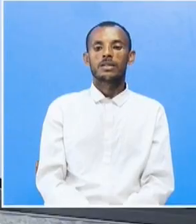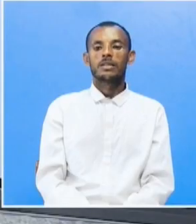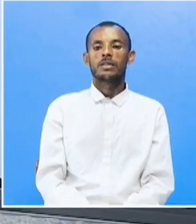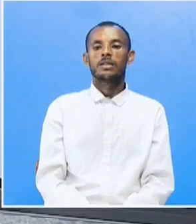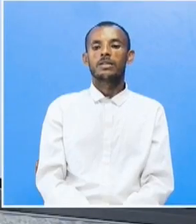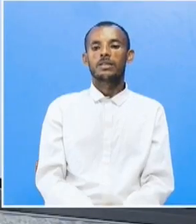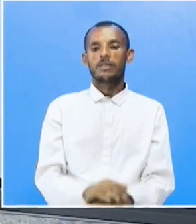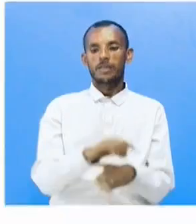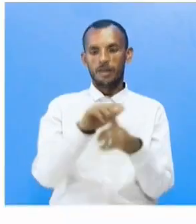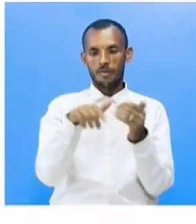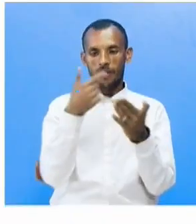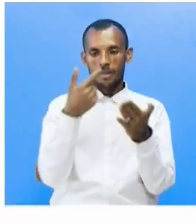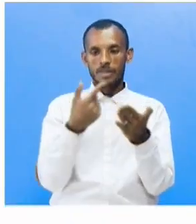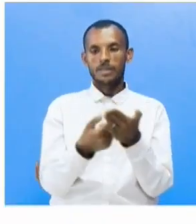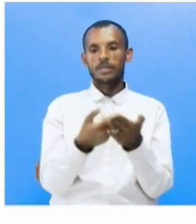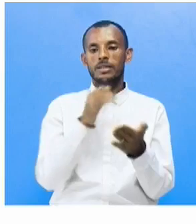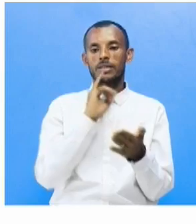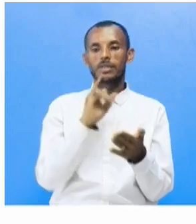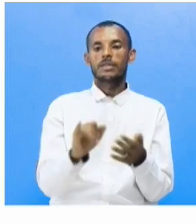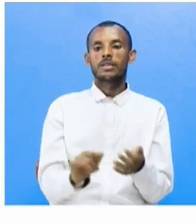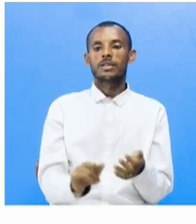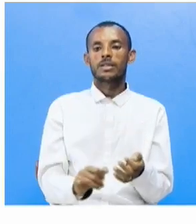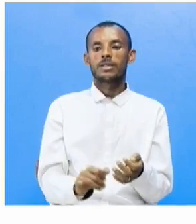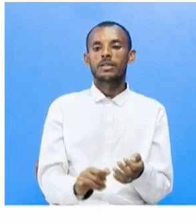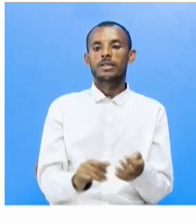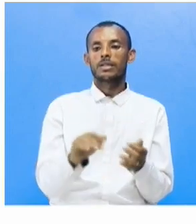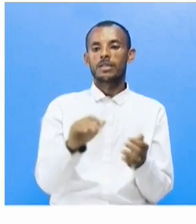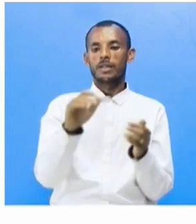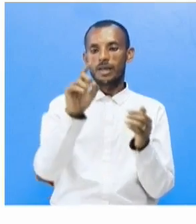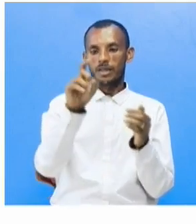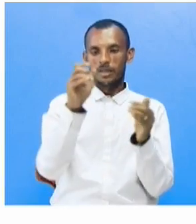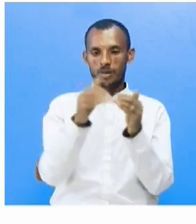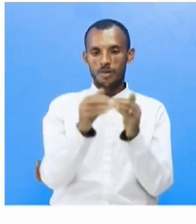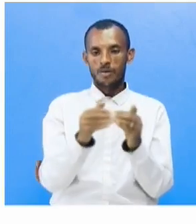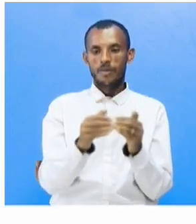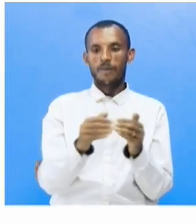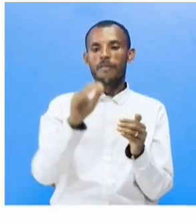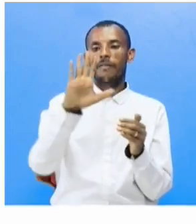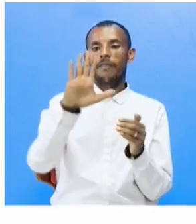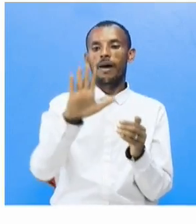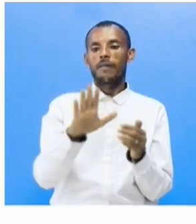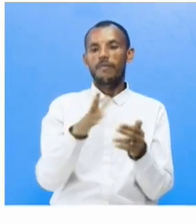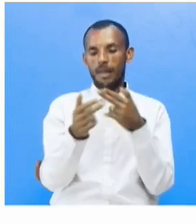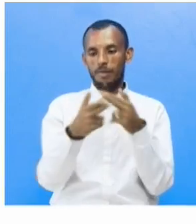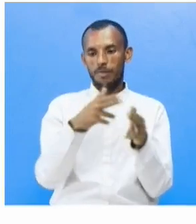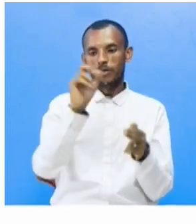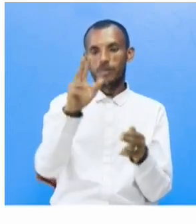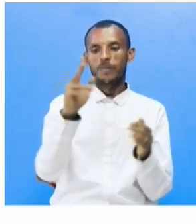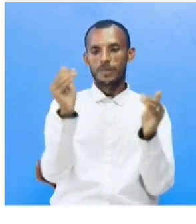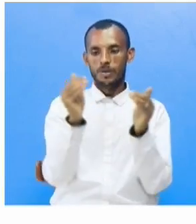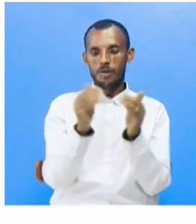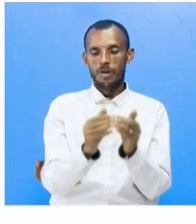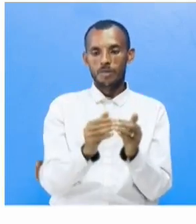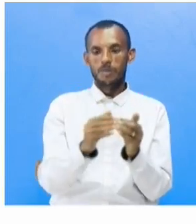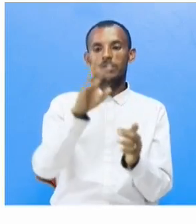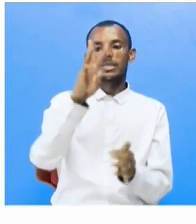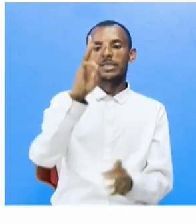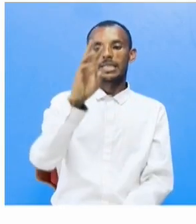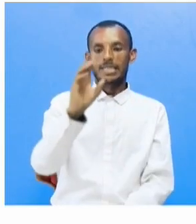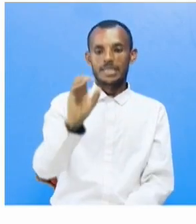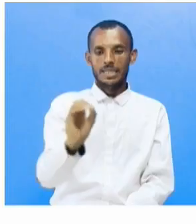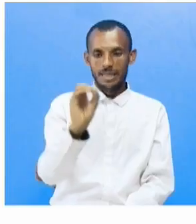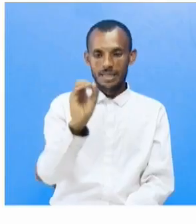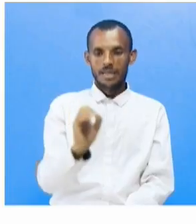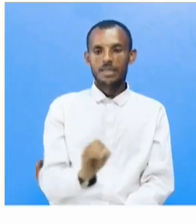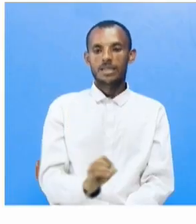So this is equal to, X equal to 5 times 12 is 60. Therefore, you